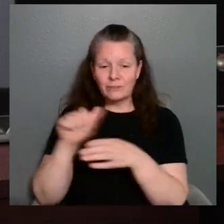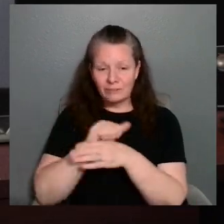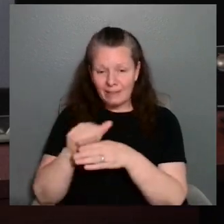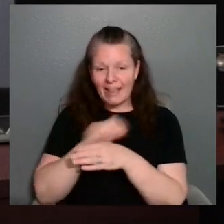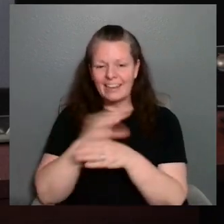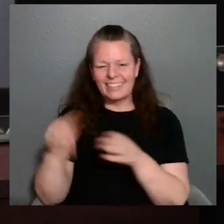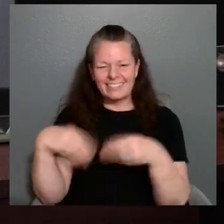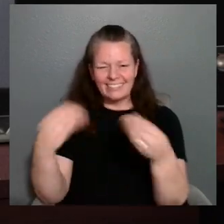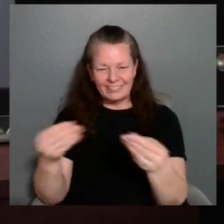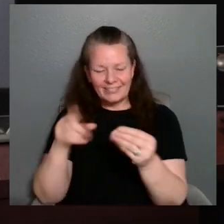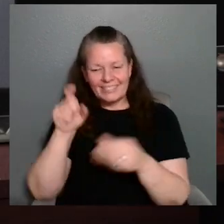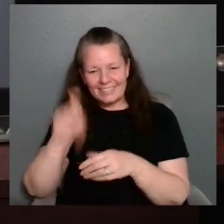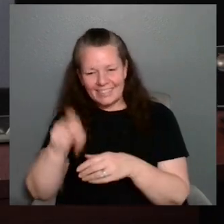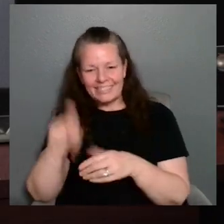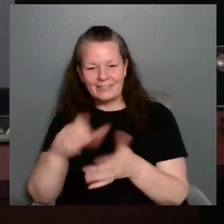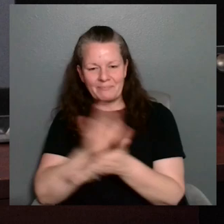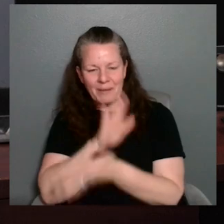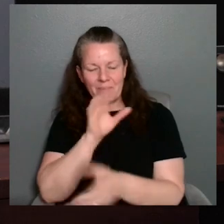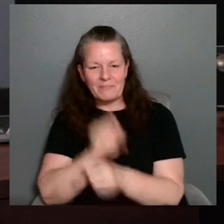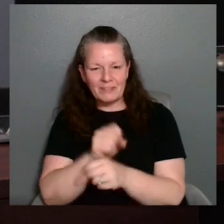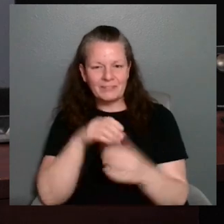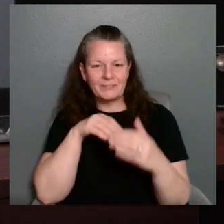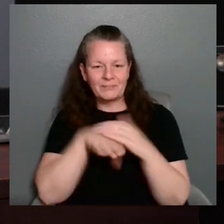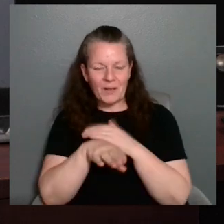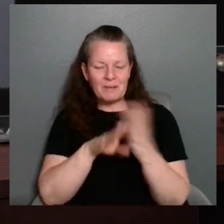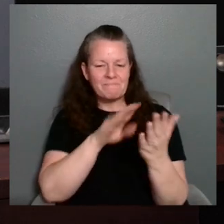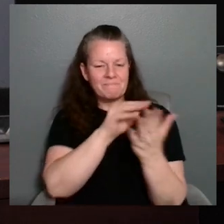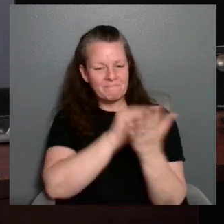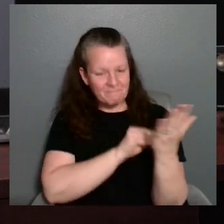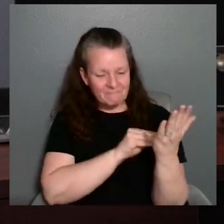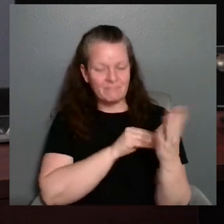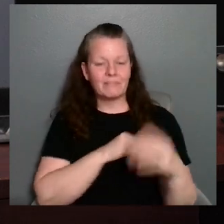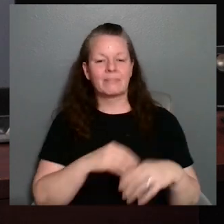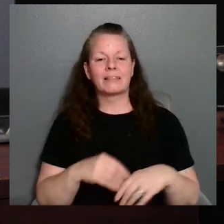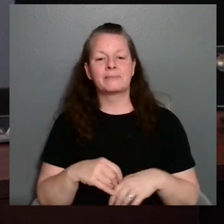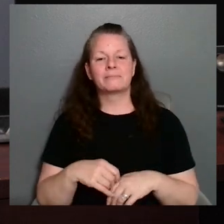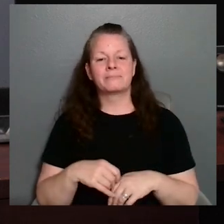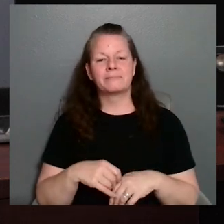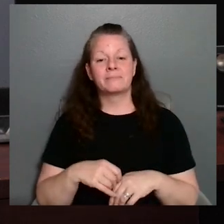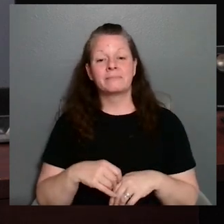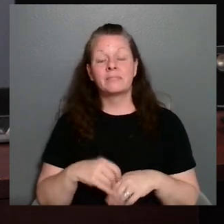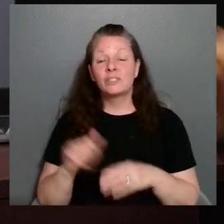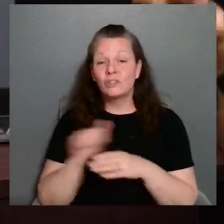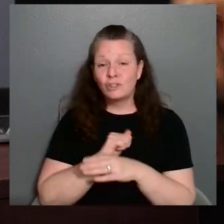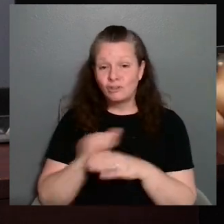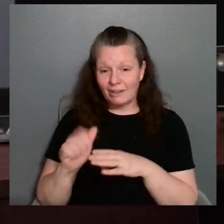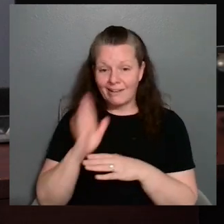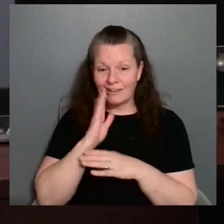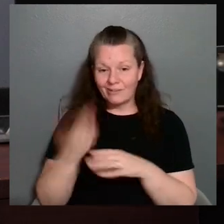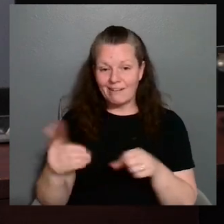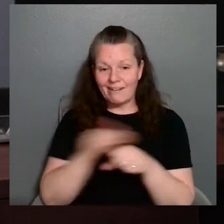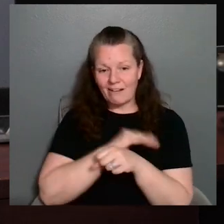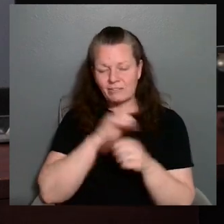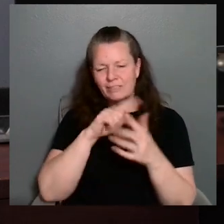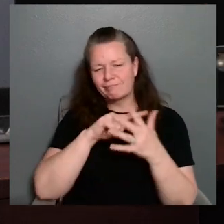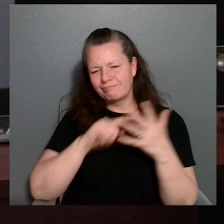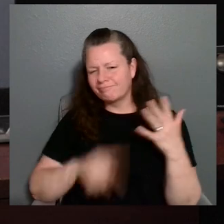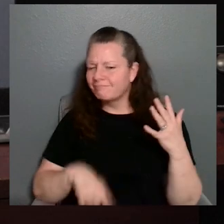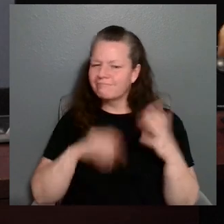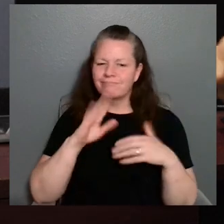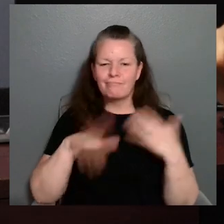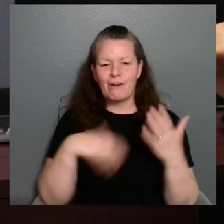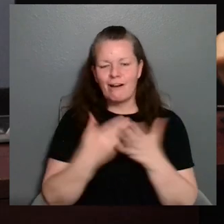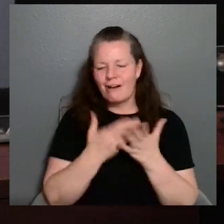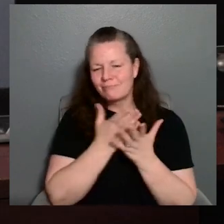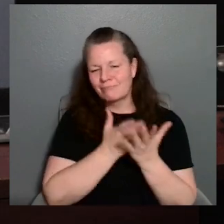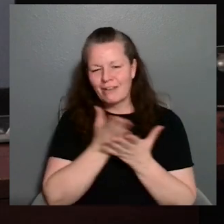refer you to training and give you the necessary paperwork to enroll. The training will cover all